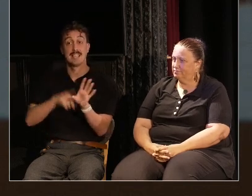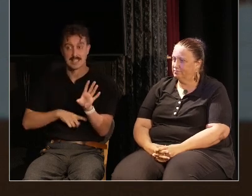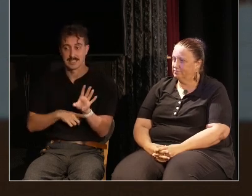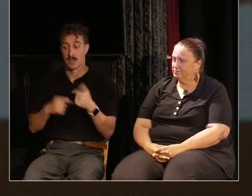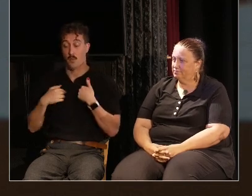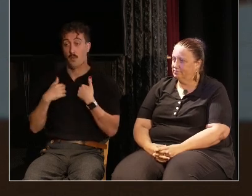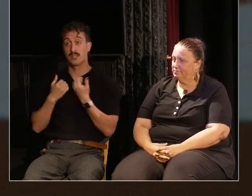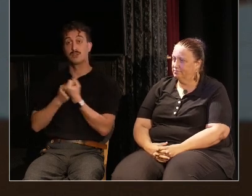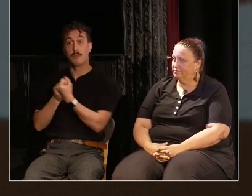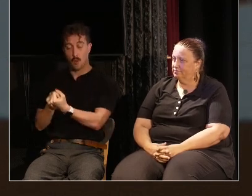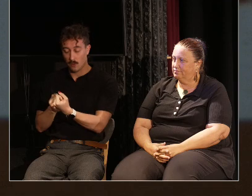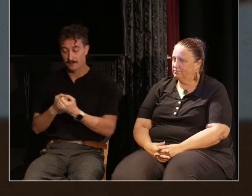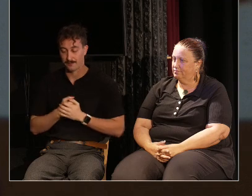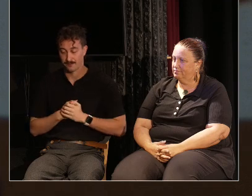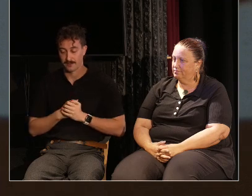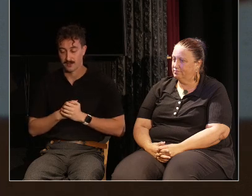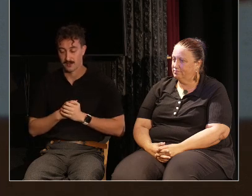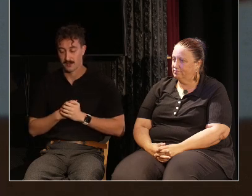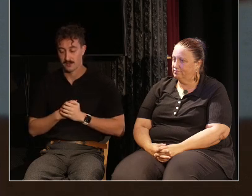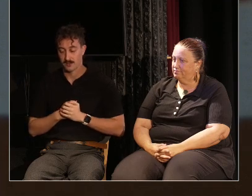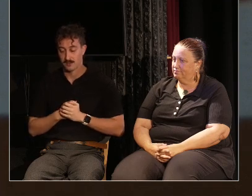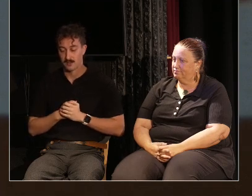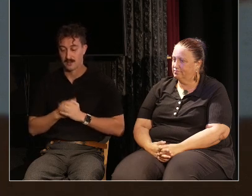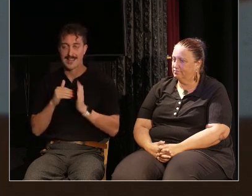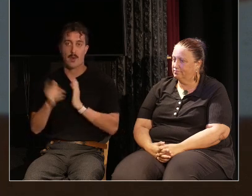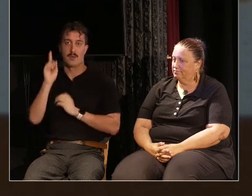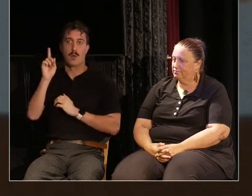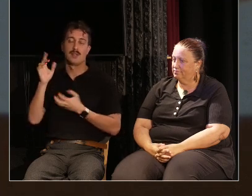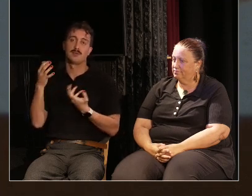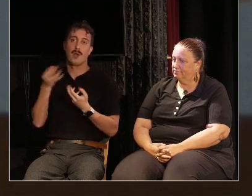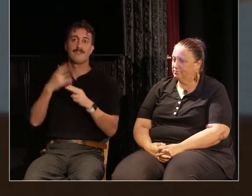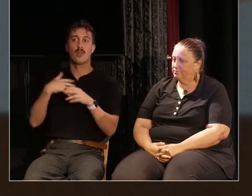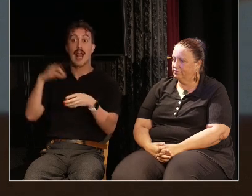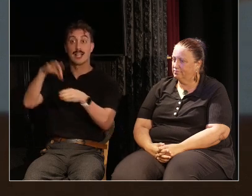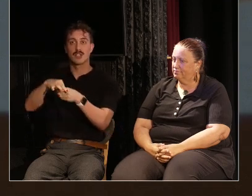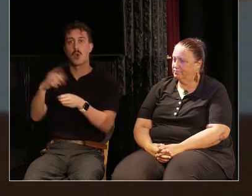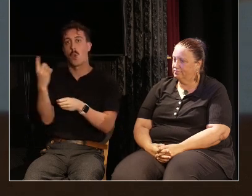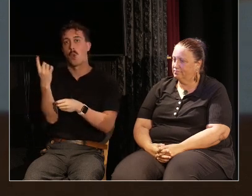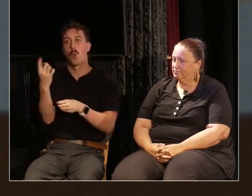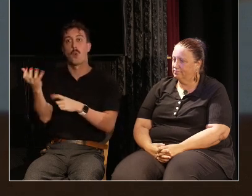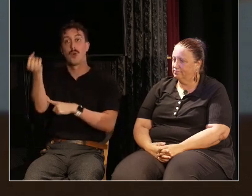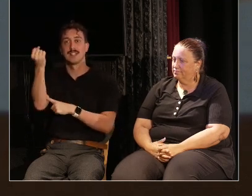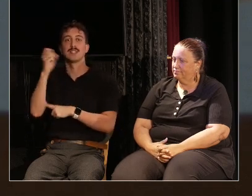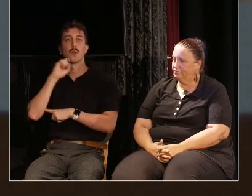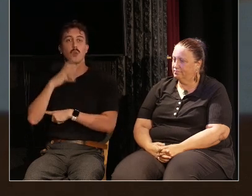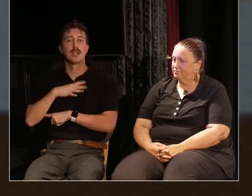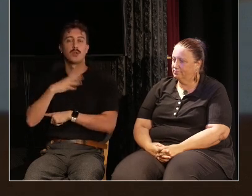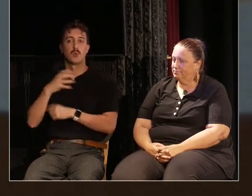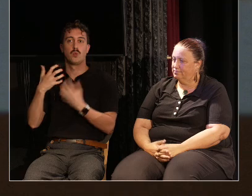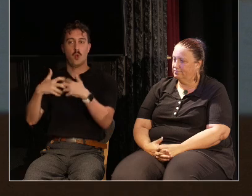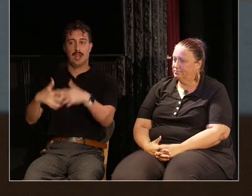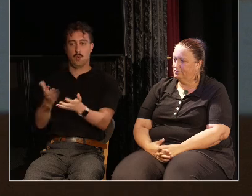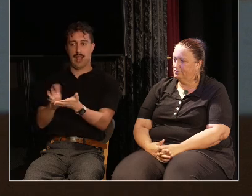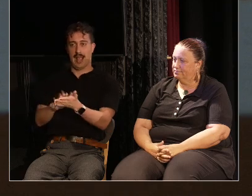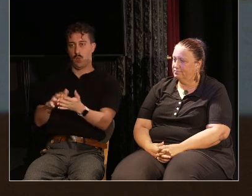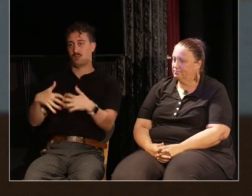some detail from the government. Obviously, we're now in election mode, so whoever wins will have to determine how that would actually look. But the idea